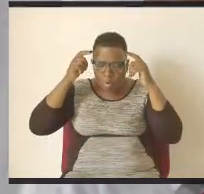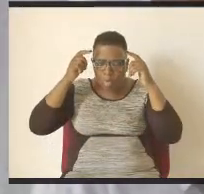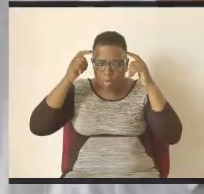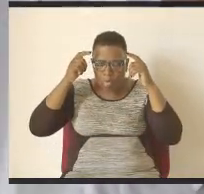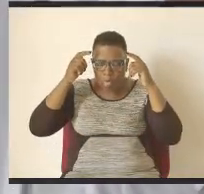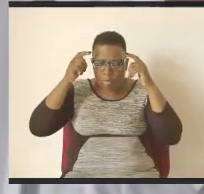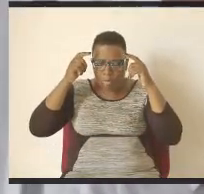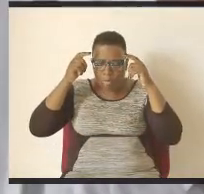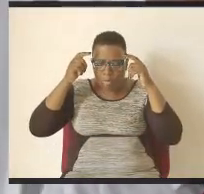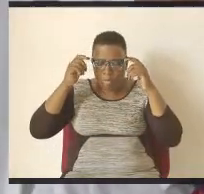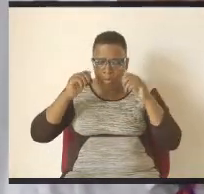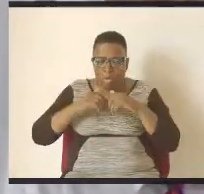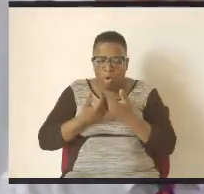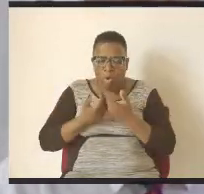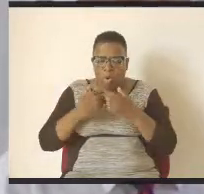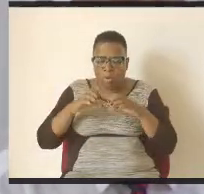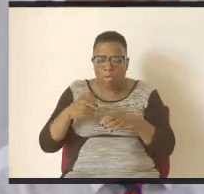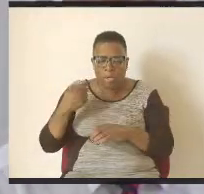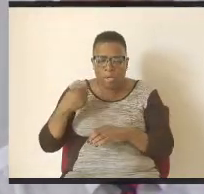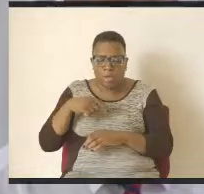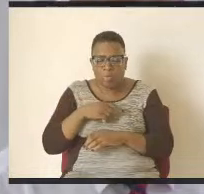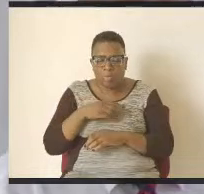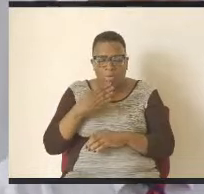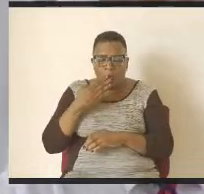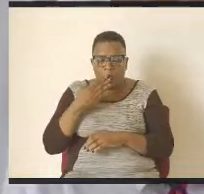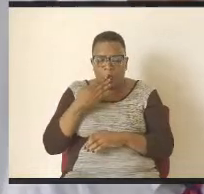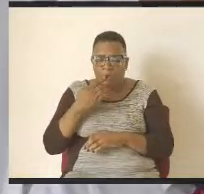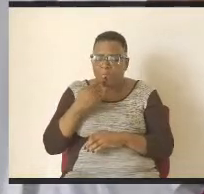Lord, how can we say thanks?